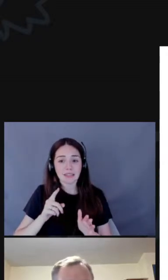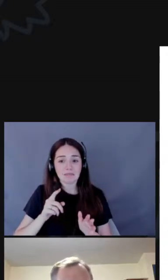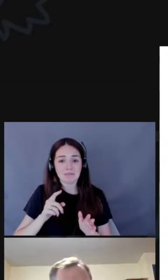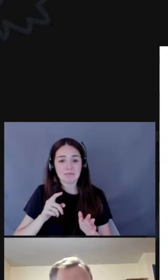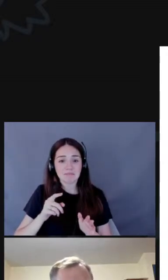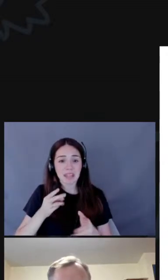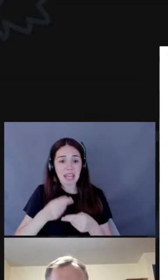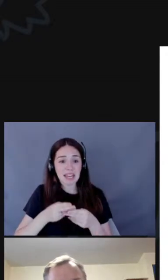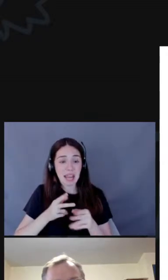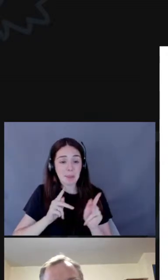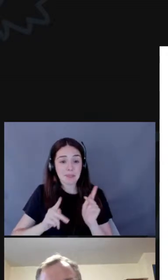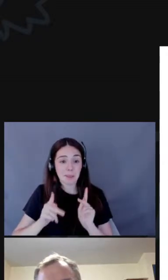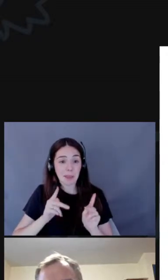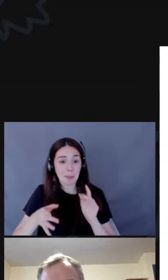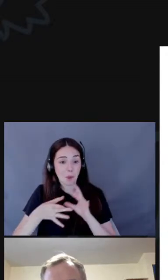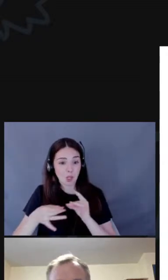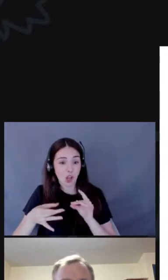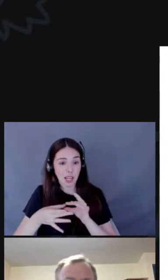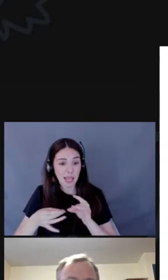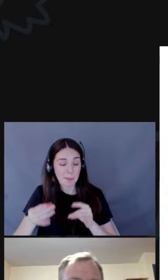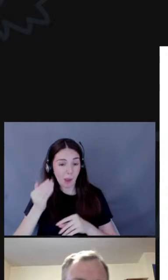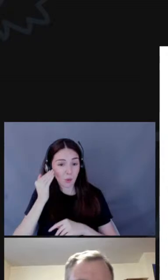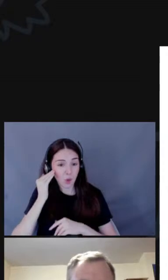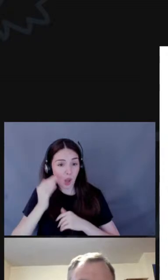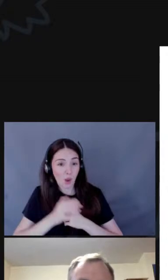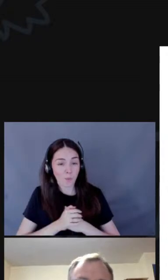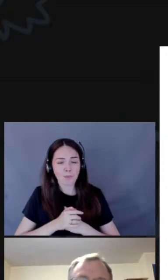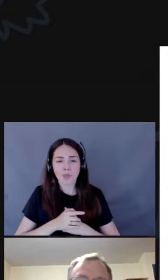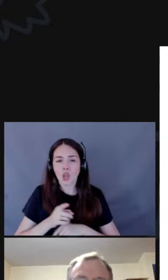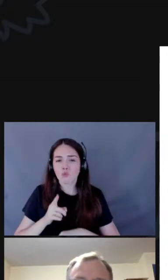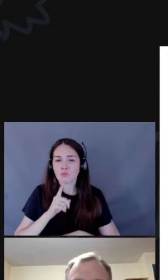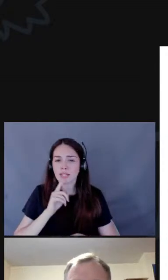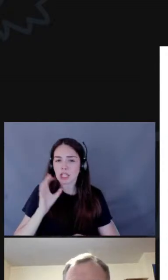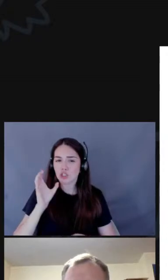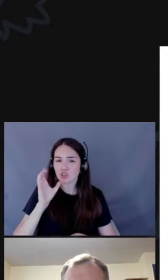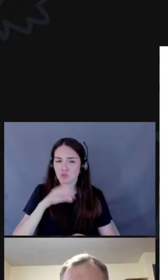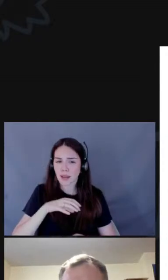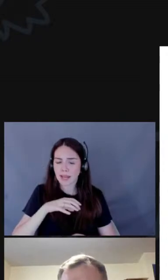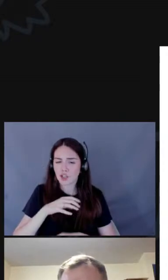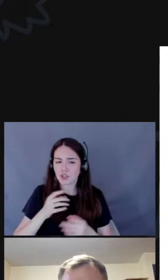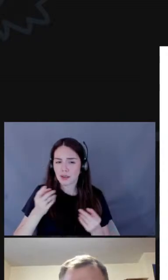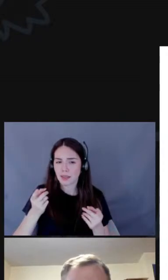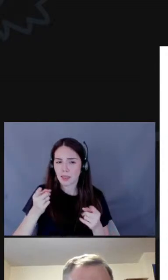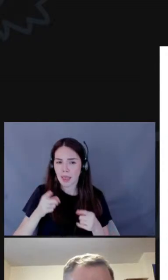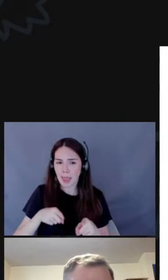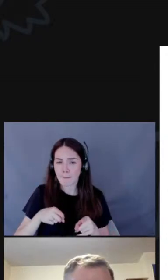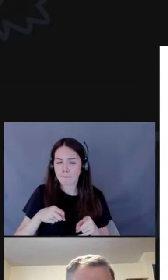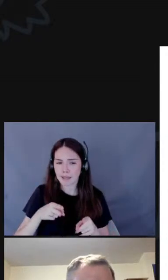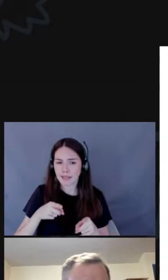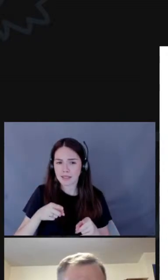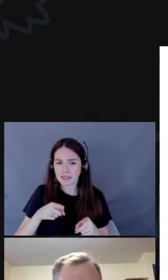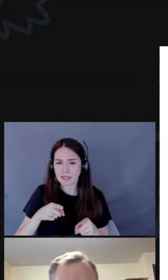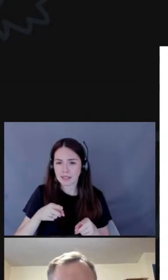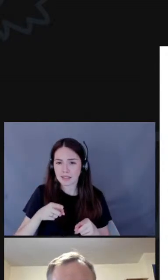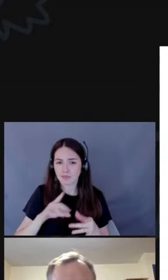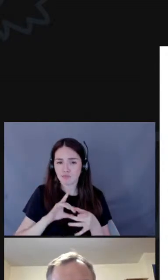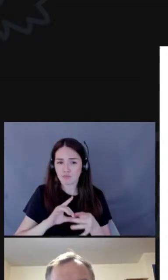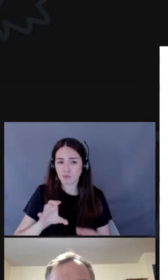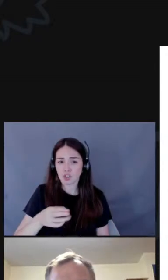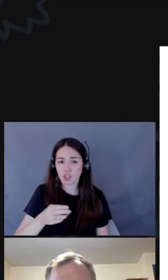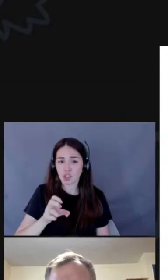And one of the really strange coincidences about the whole Chessie story is